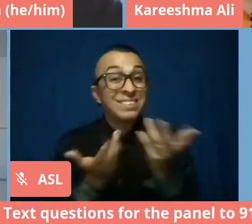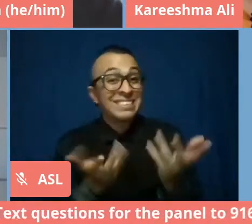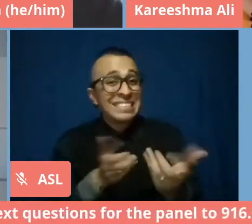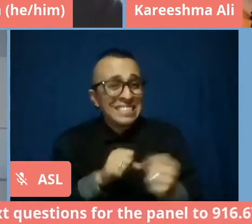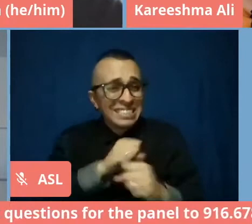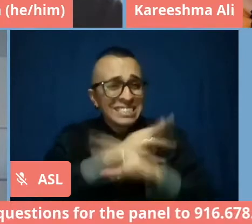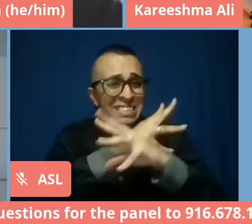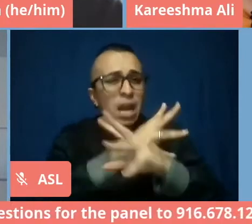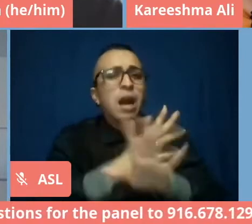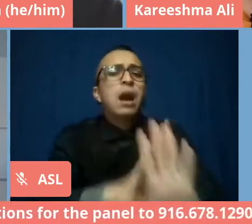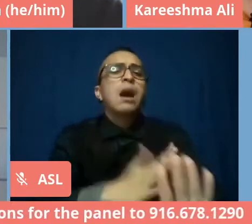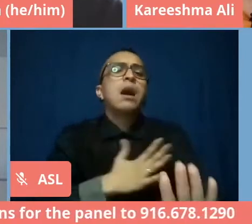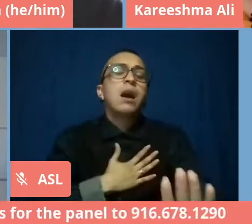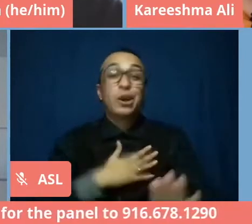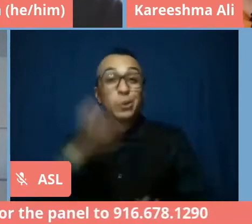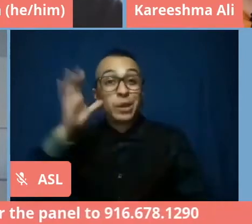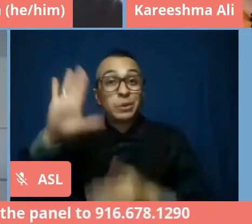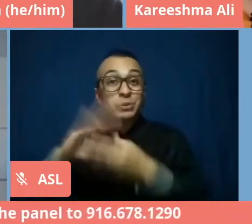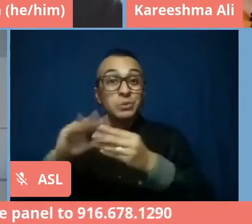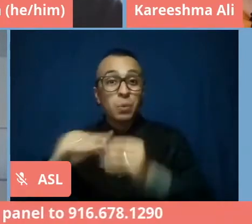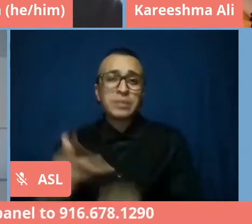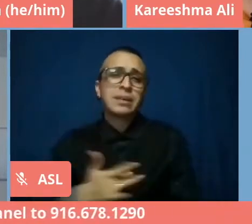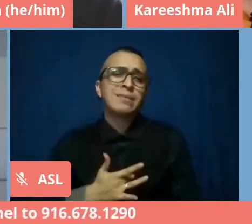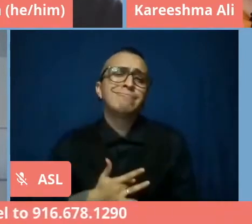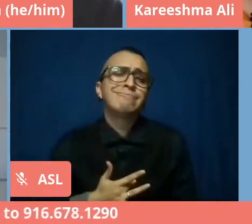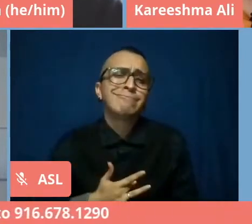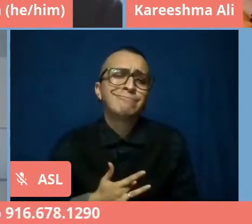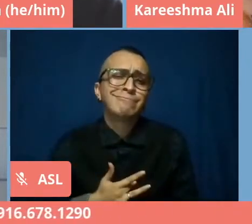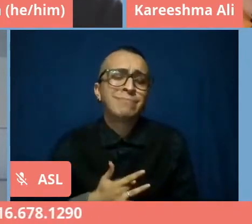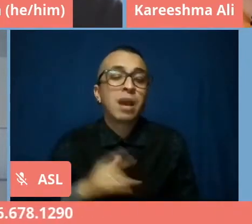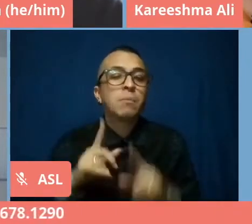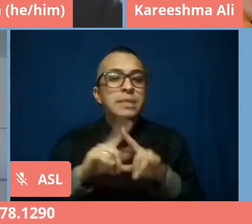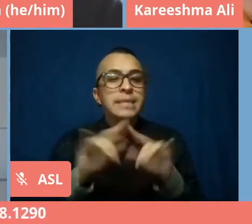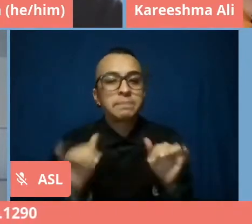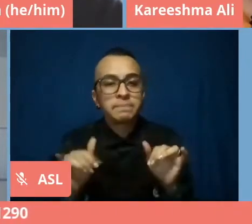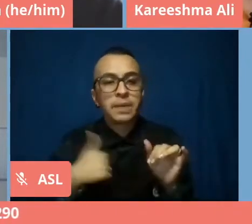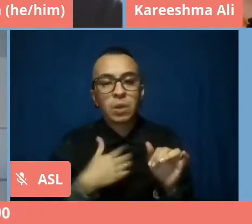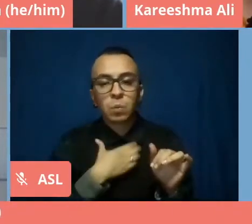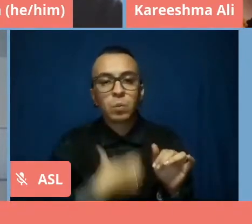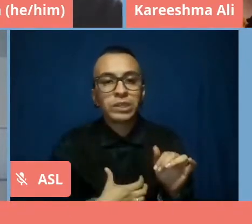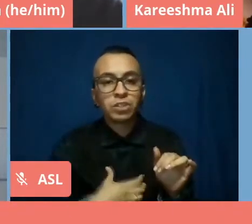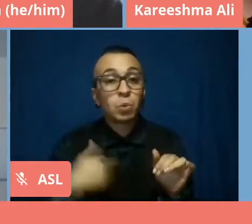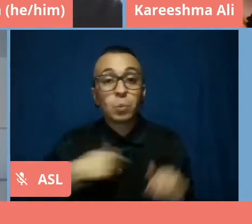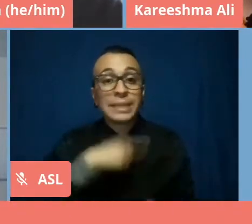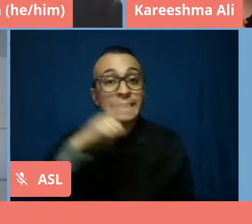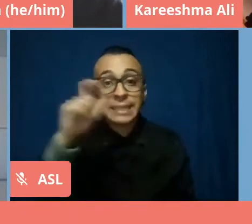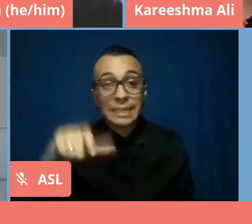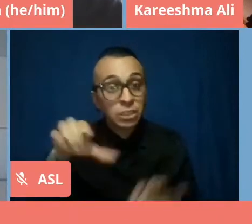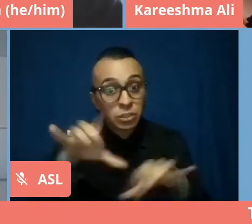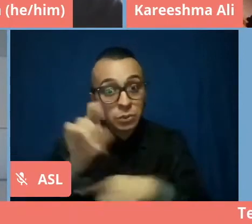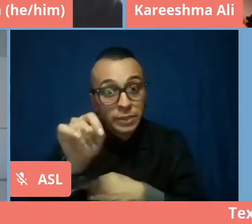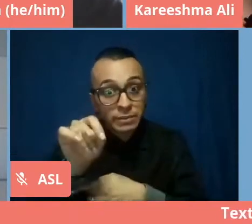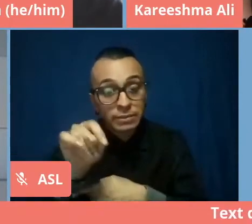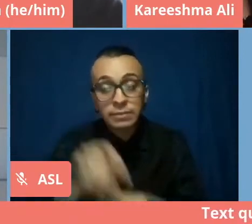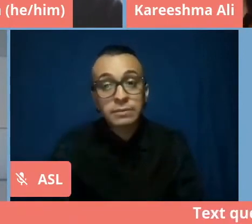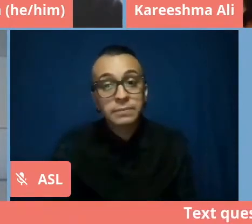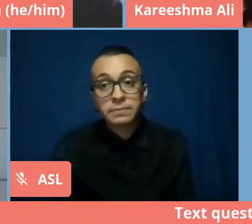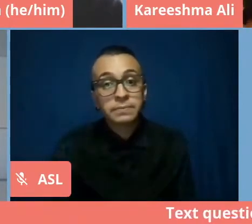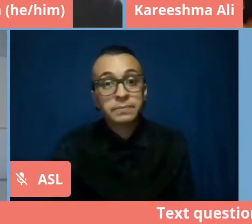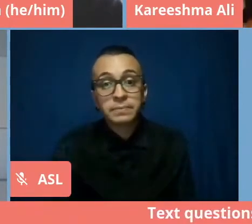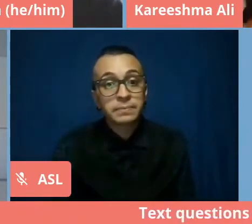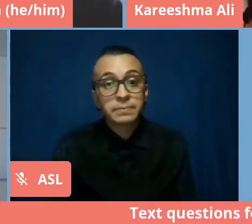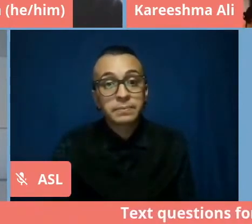your heart. But at the same time, I wish it didn't have to be so extreme.